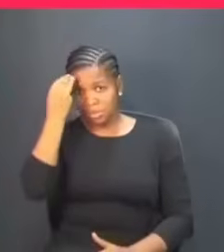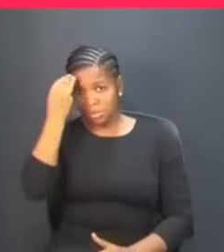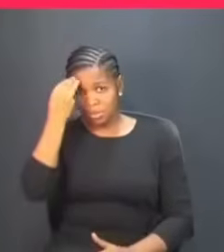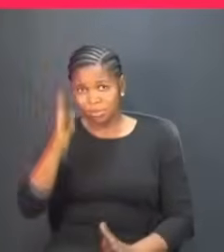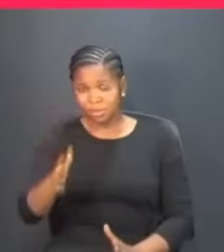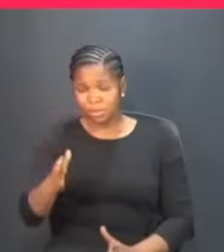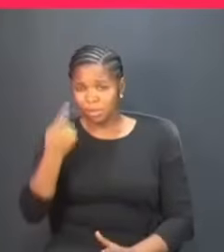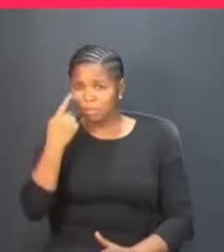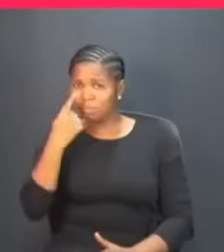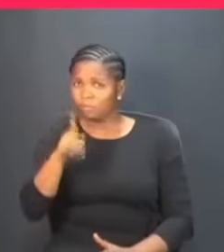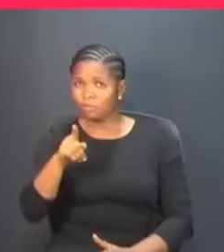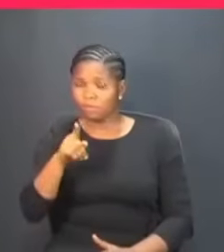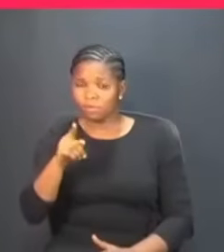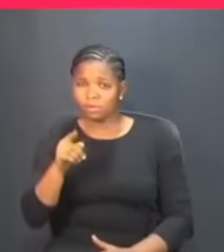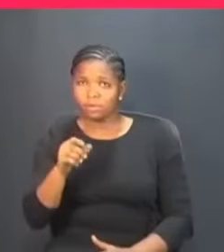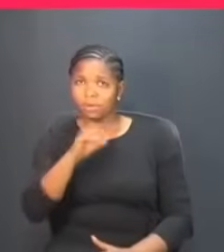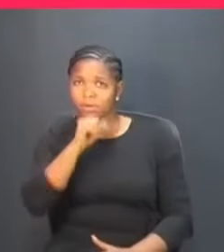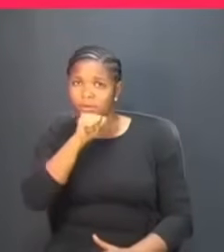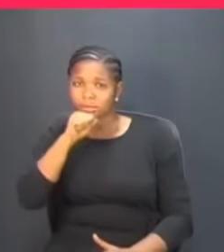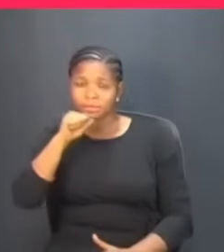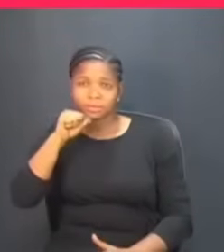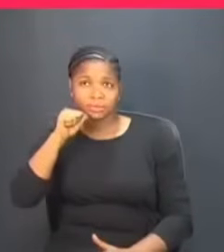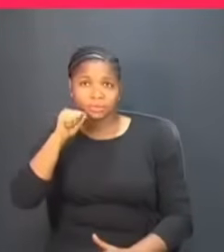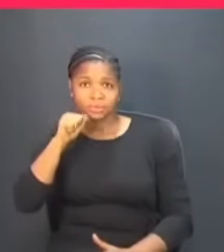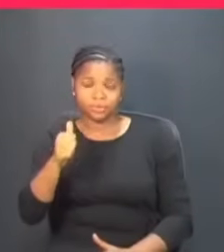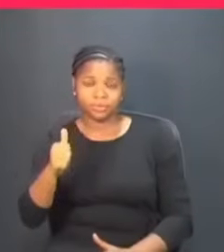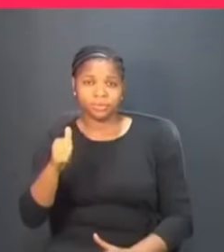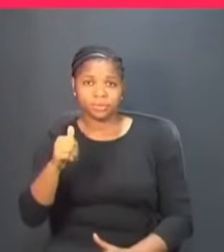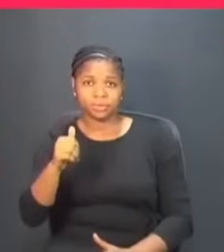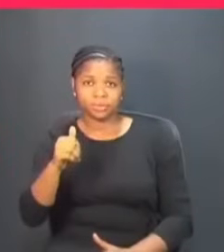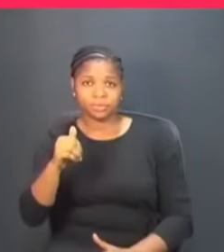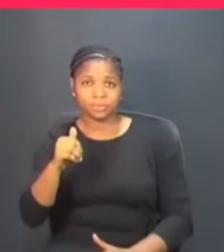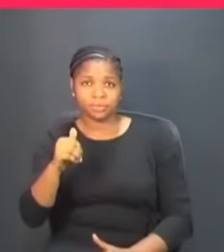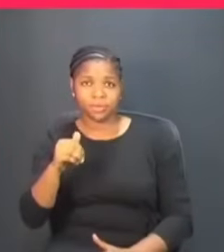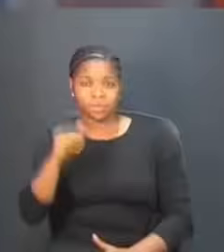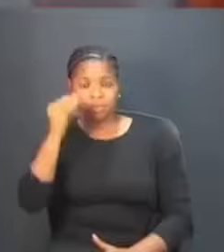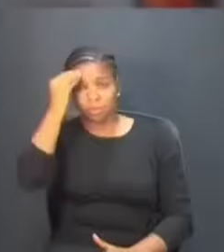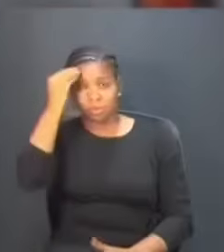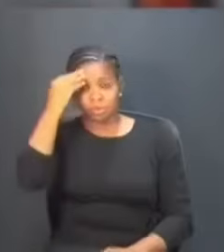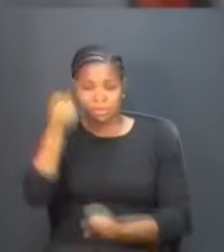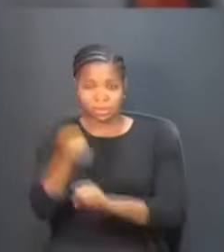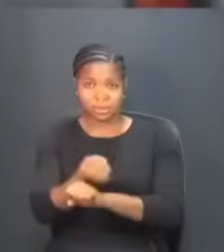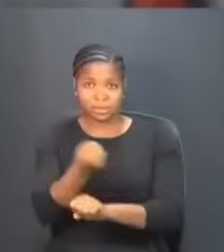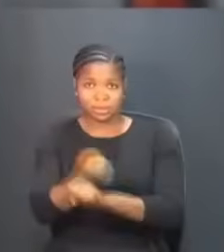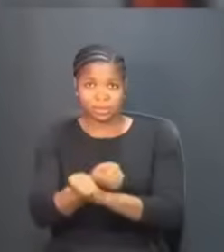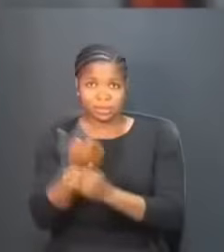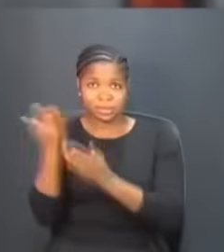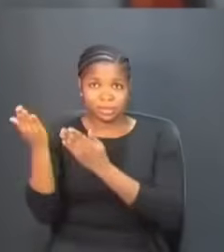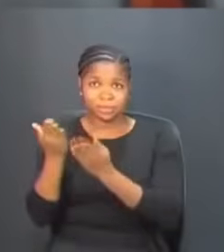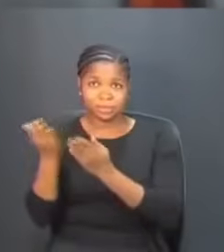Agriculture is aware that the Statistical Service information is for the whole country.